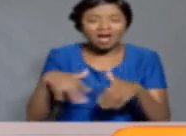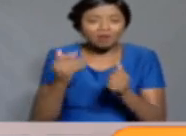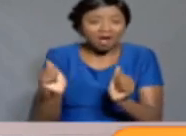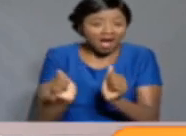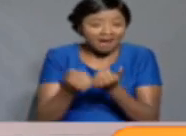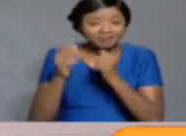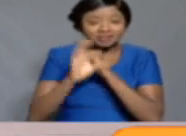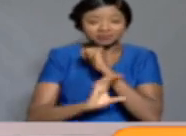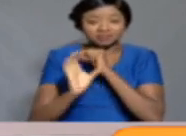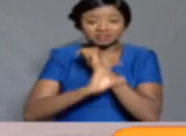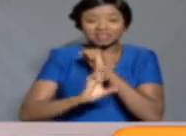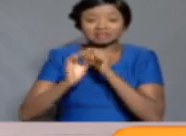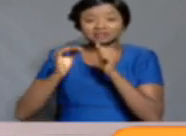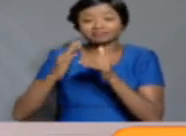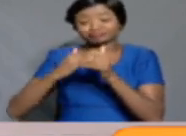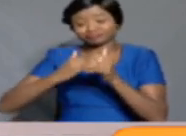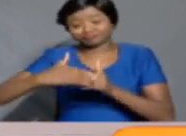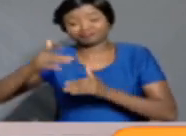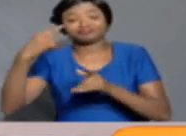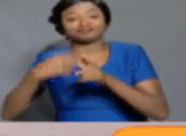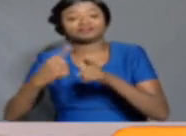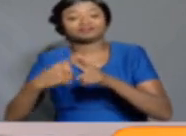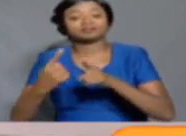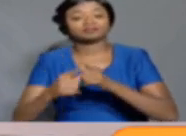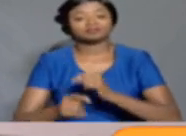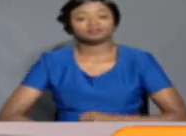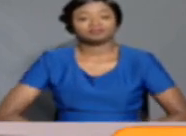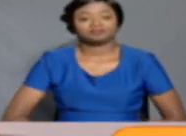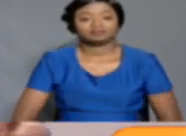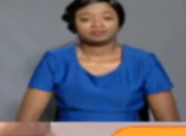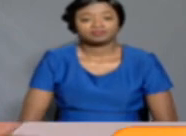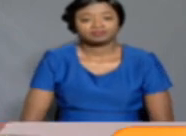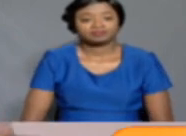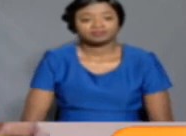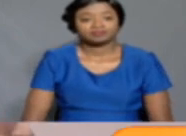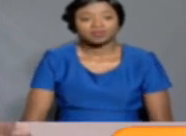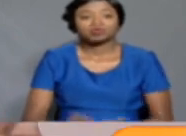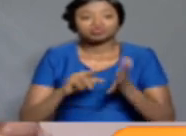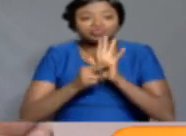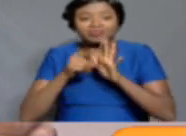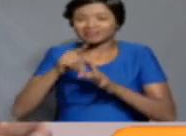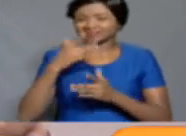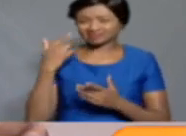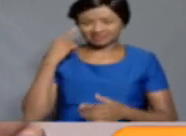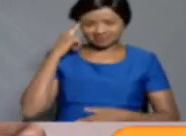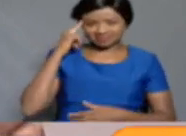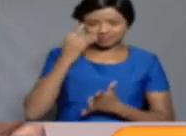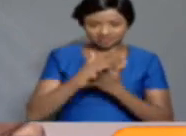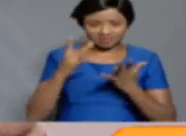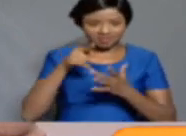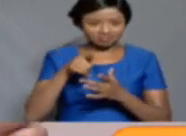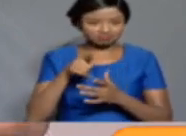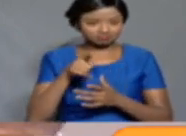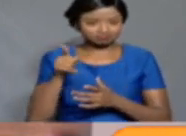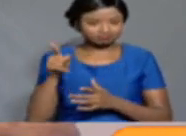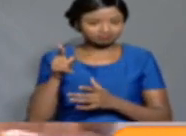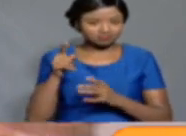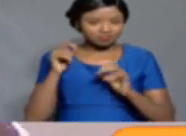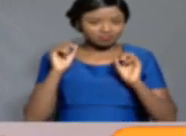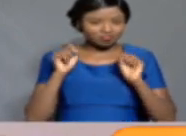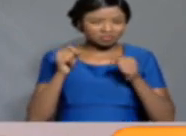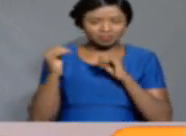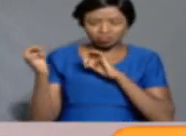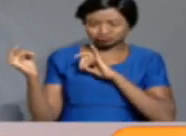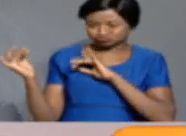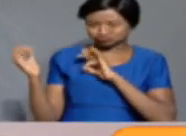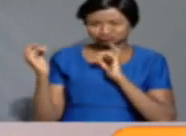to this country for the next several years. And I think that is what is being lost in this you could call it a wrestling